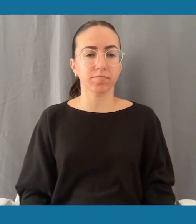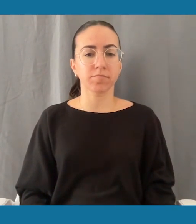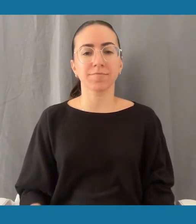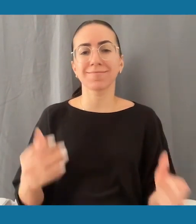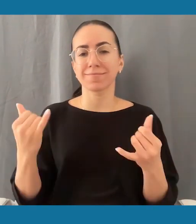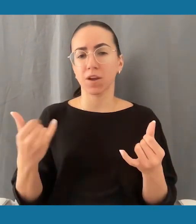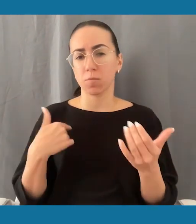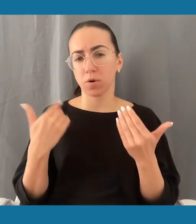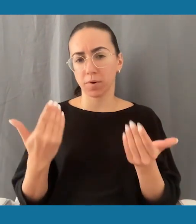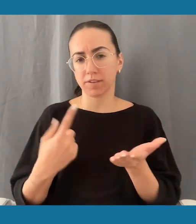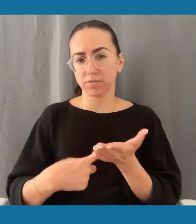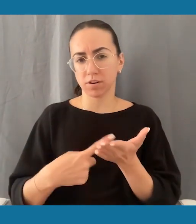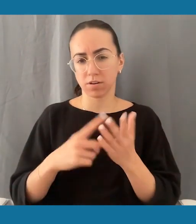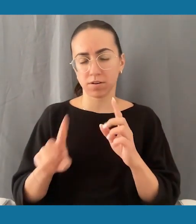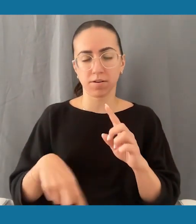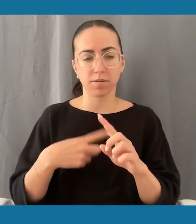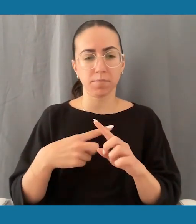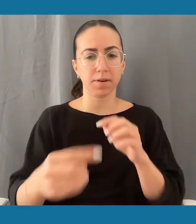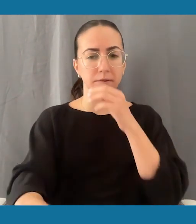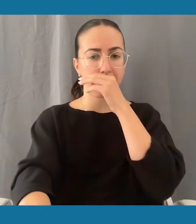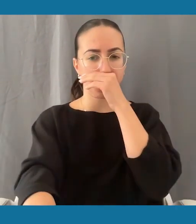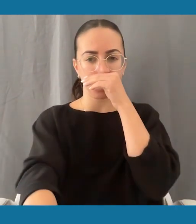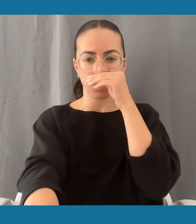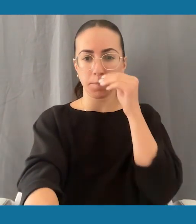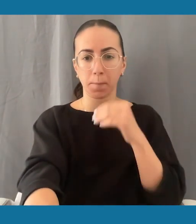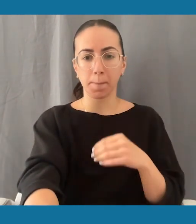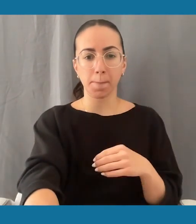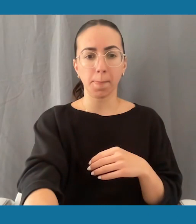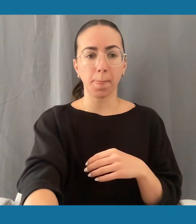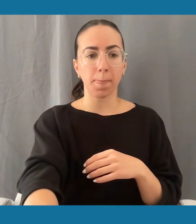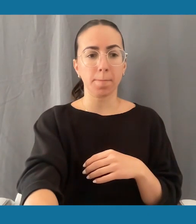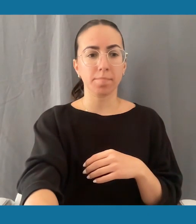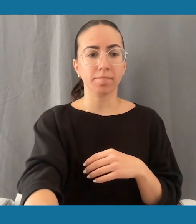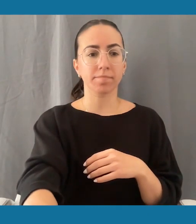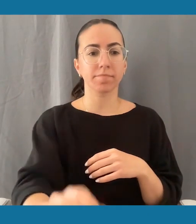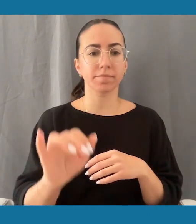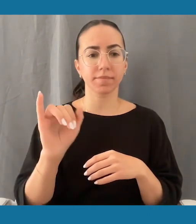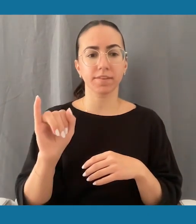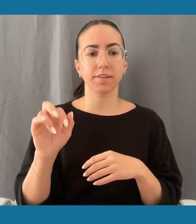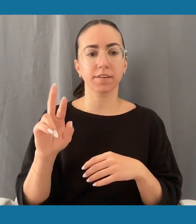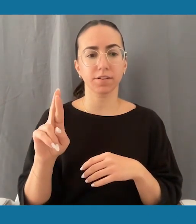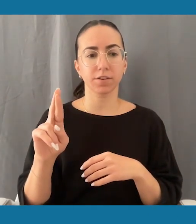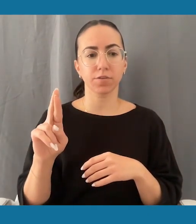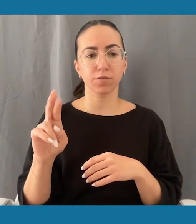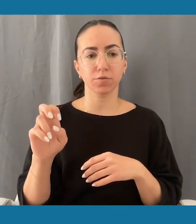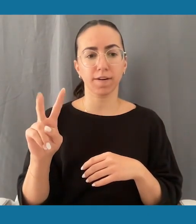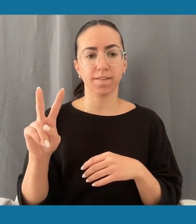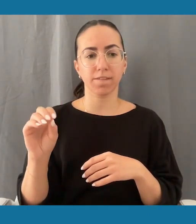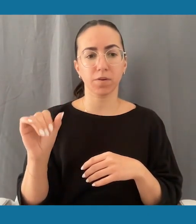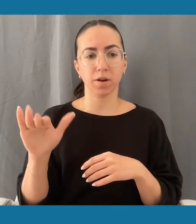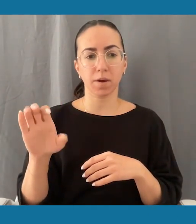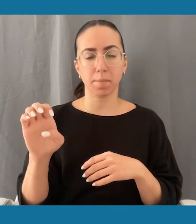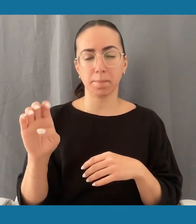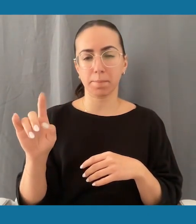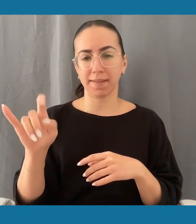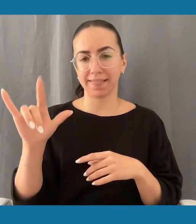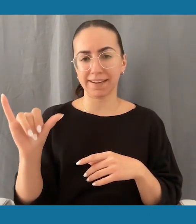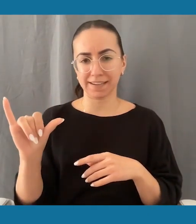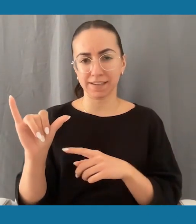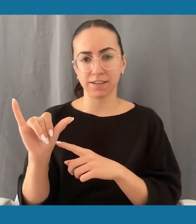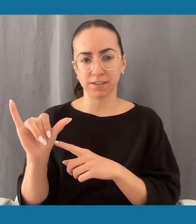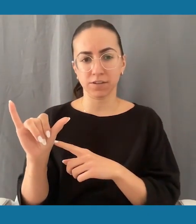let's talk about the irrevocability of a third-party